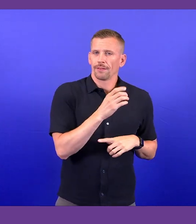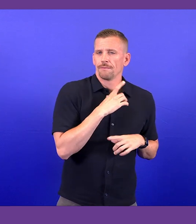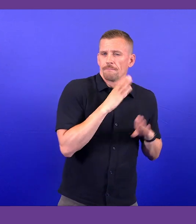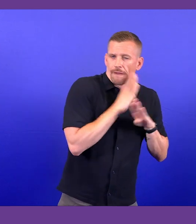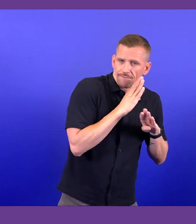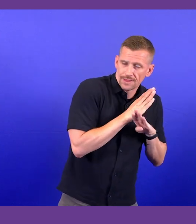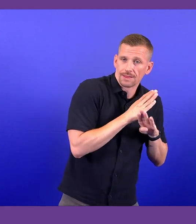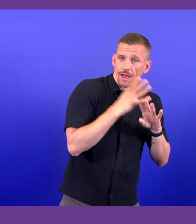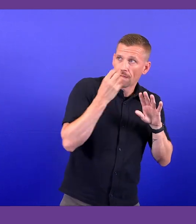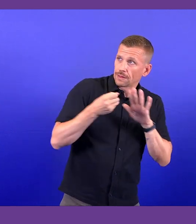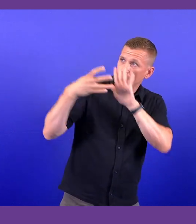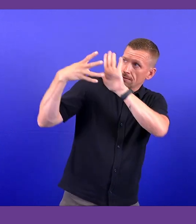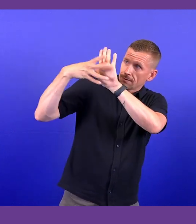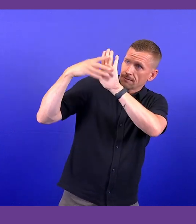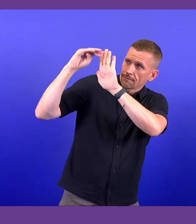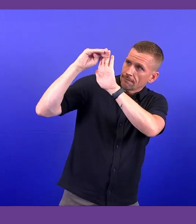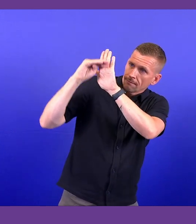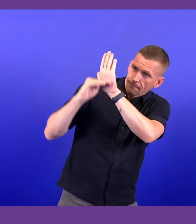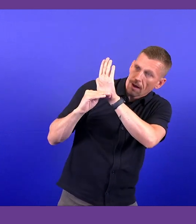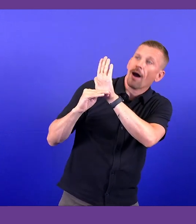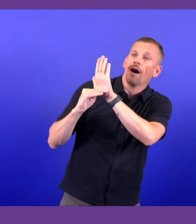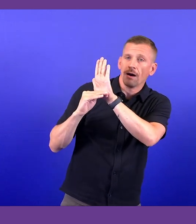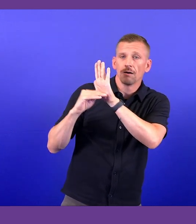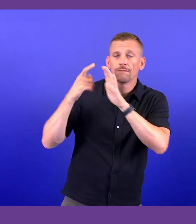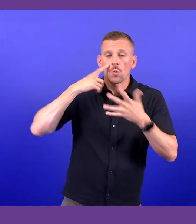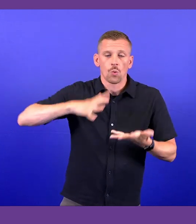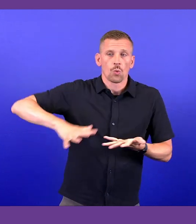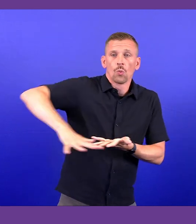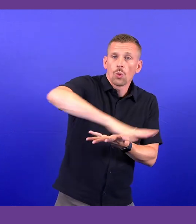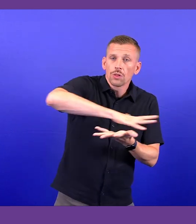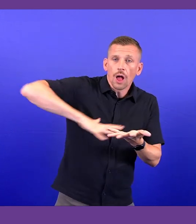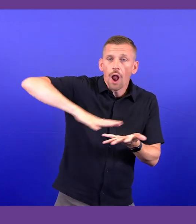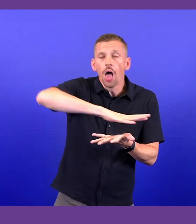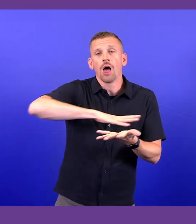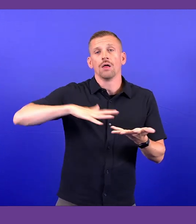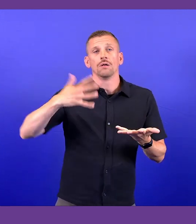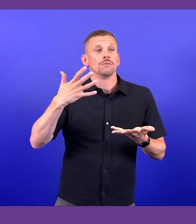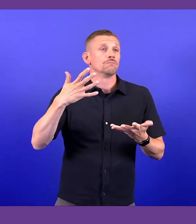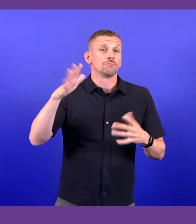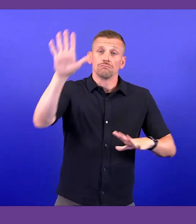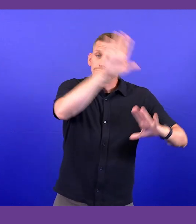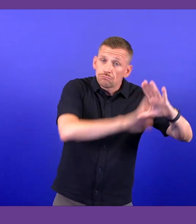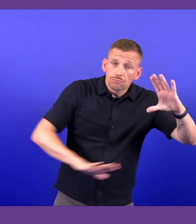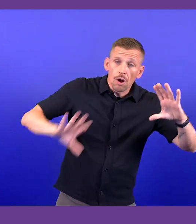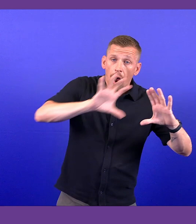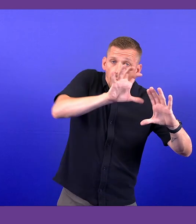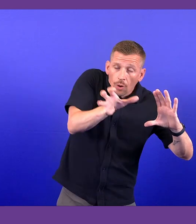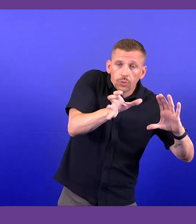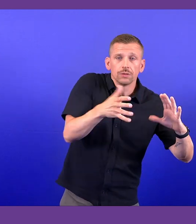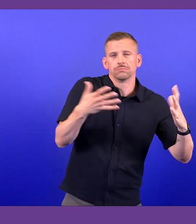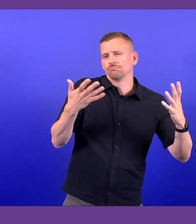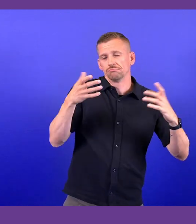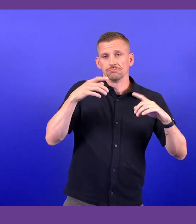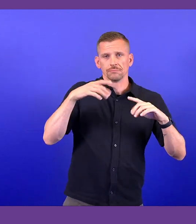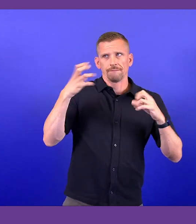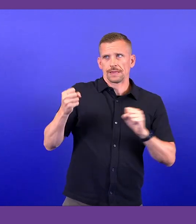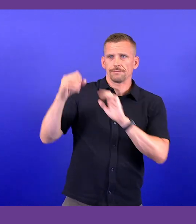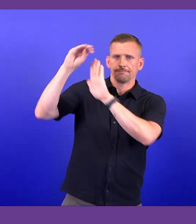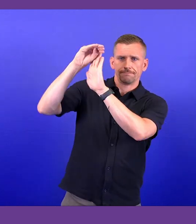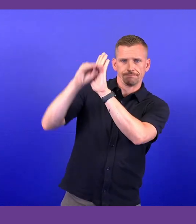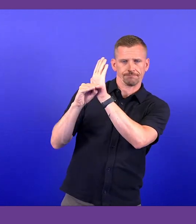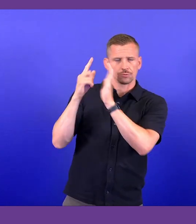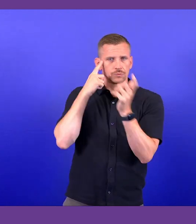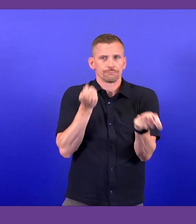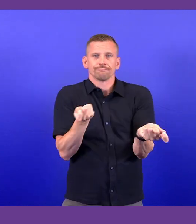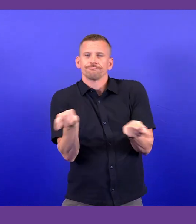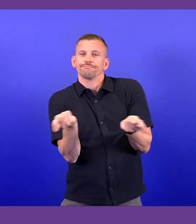coming from local, national, or European regulations. And this being said, the public transport sector takes accessibility as